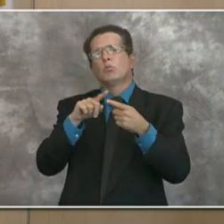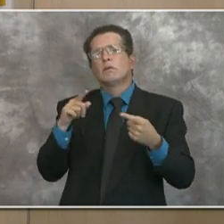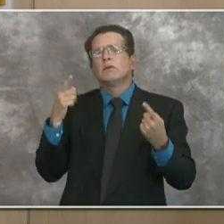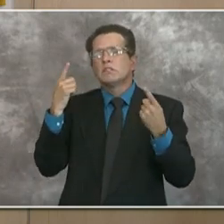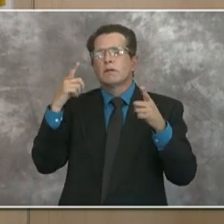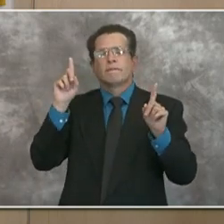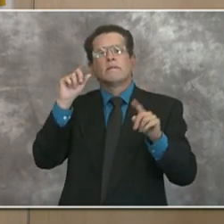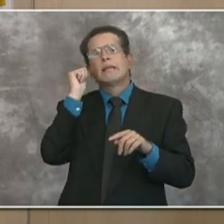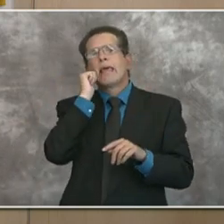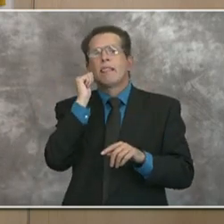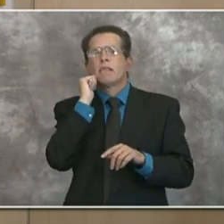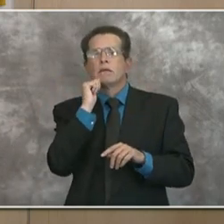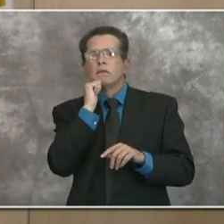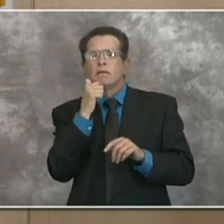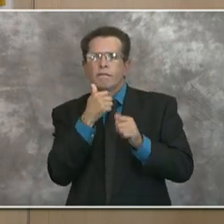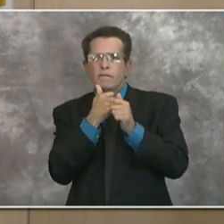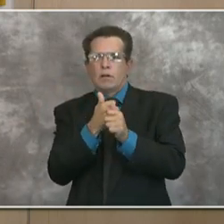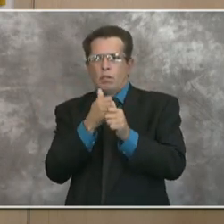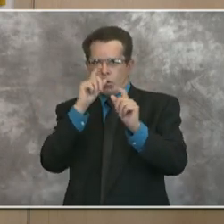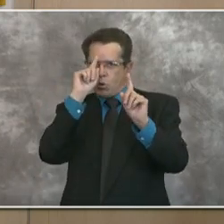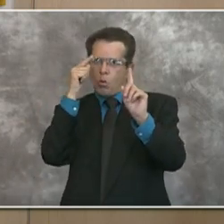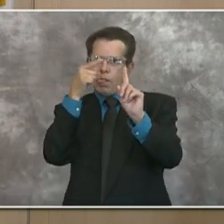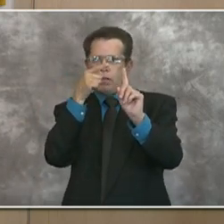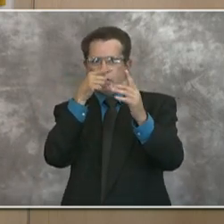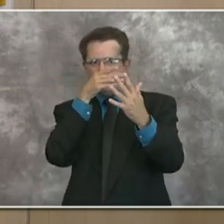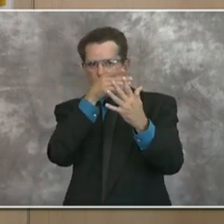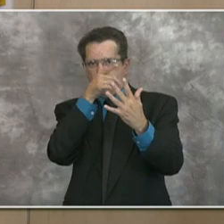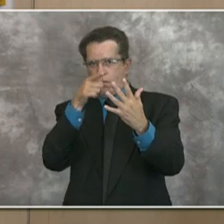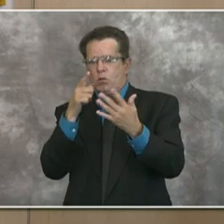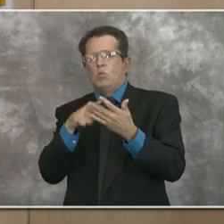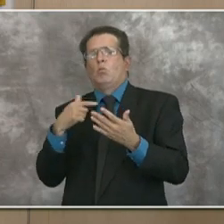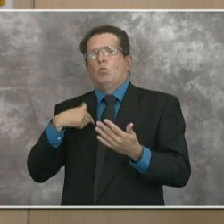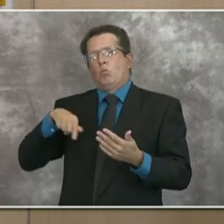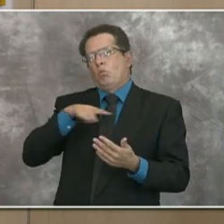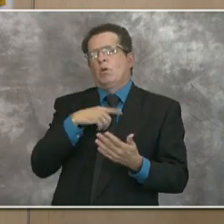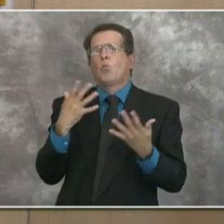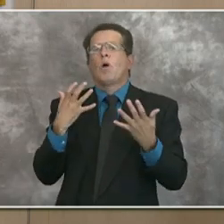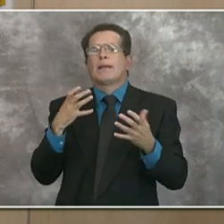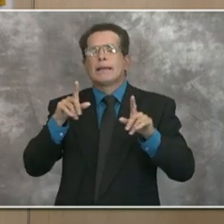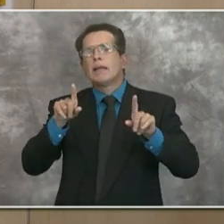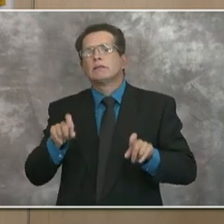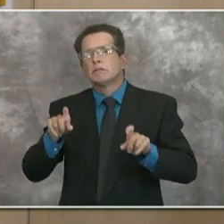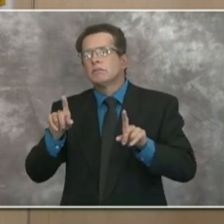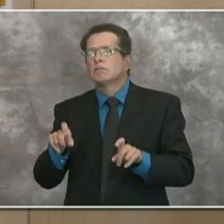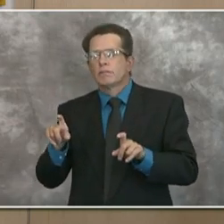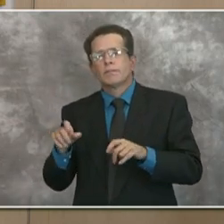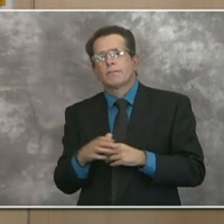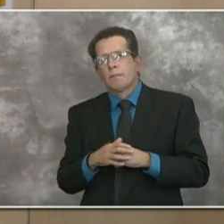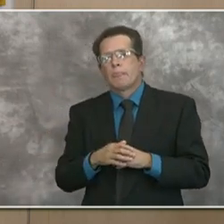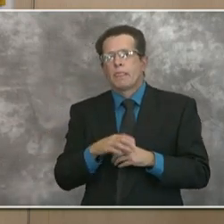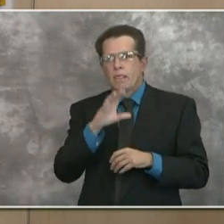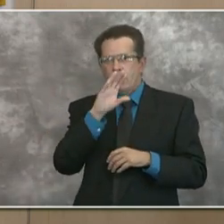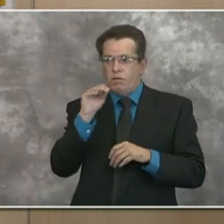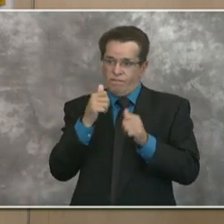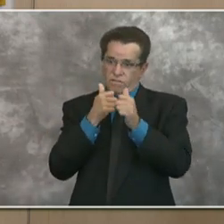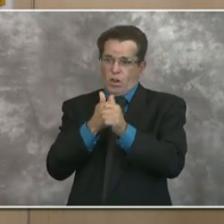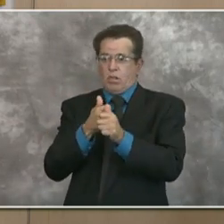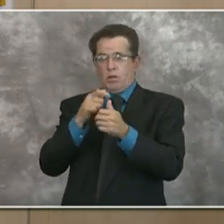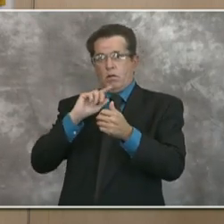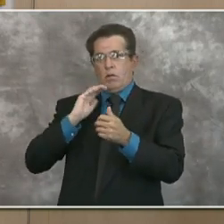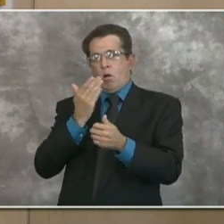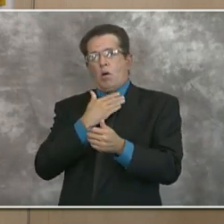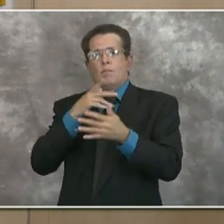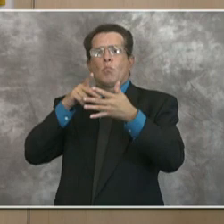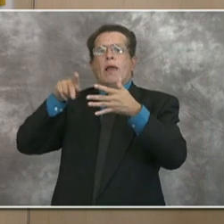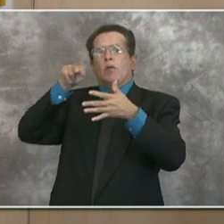the daily goals of the targets that we want to test. And again, based on the priorities that we've